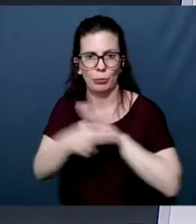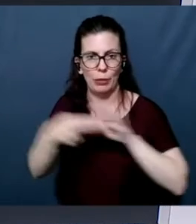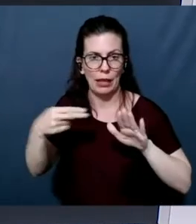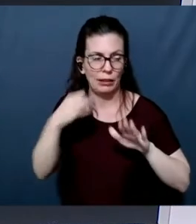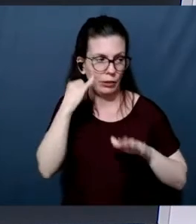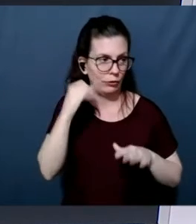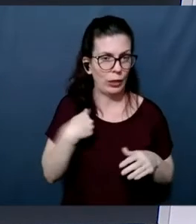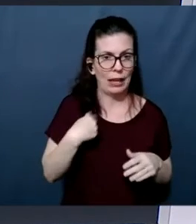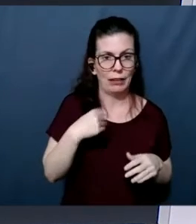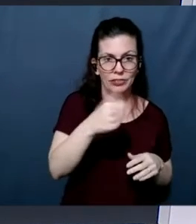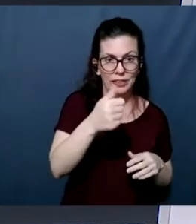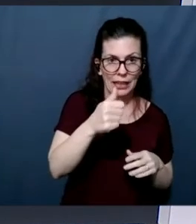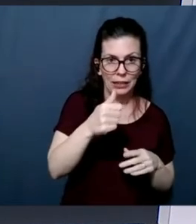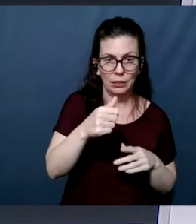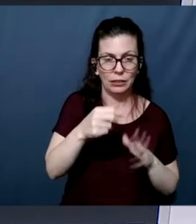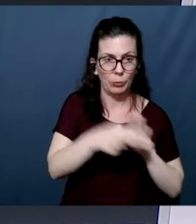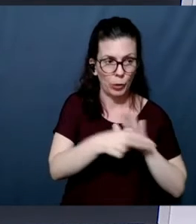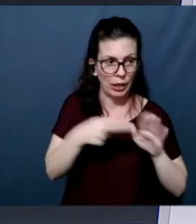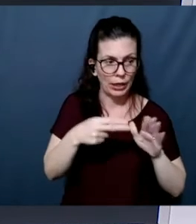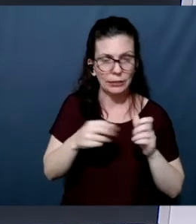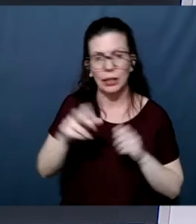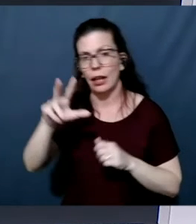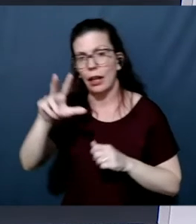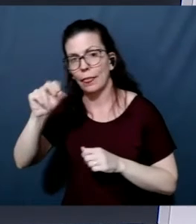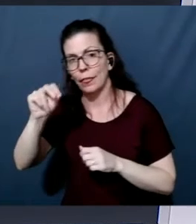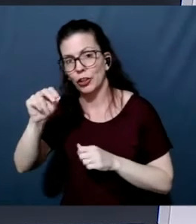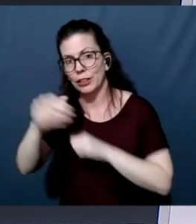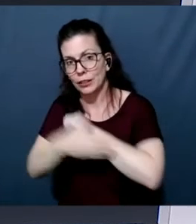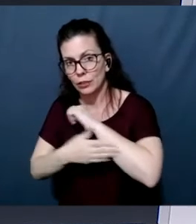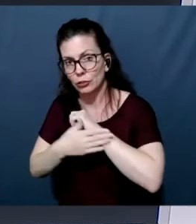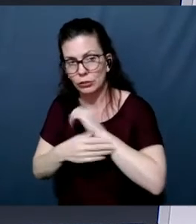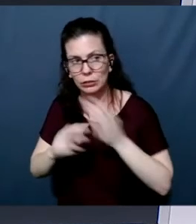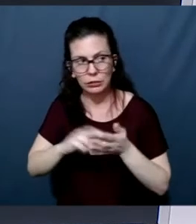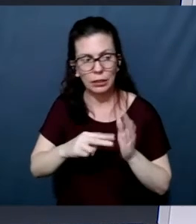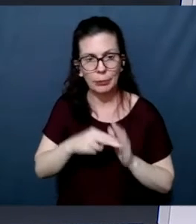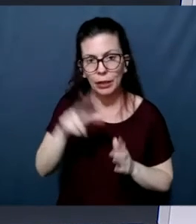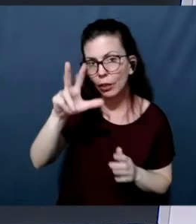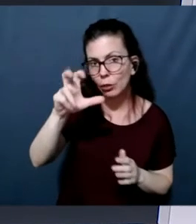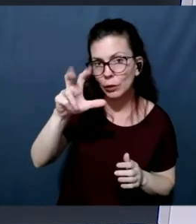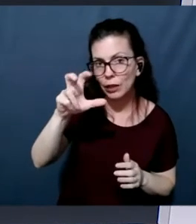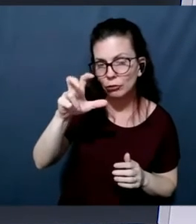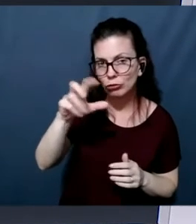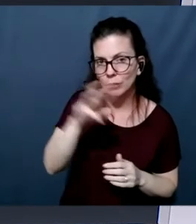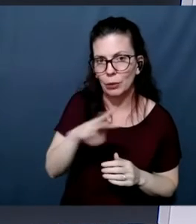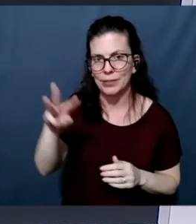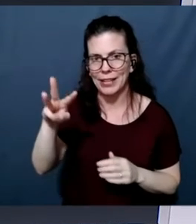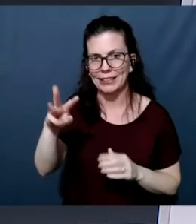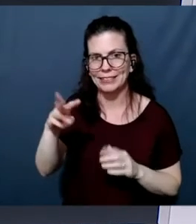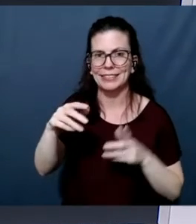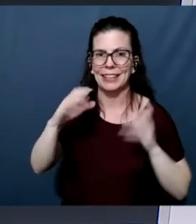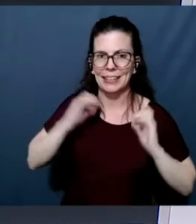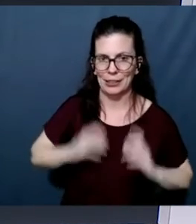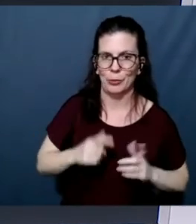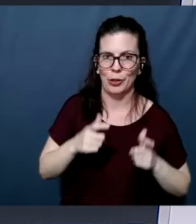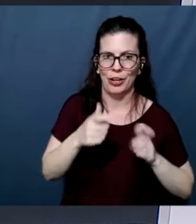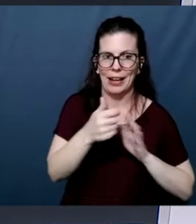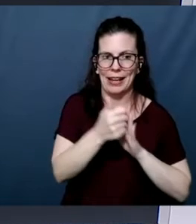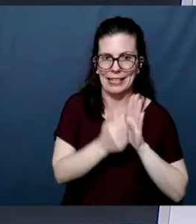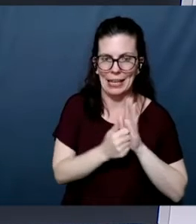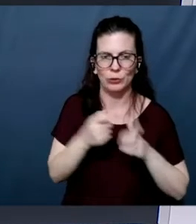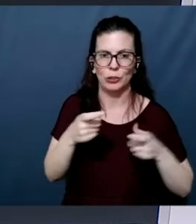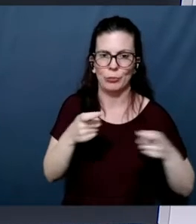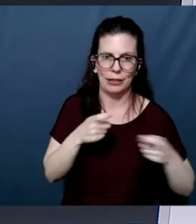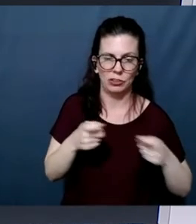countries, that's 300 different sites and customer accounts you're managing, Yeah. right? Imagine the overhead and the complexity around